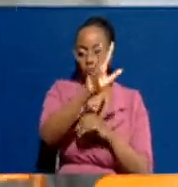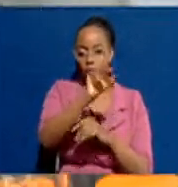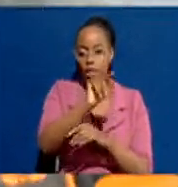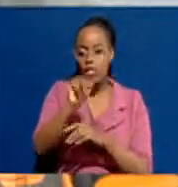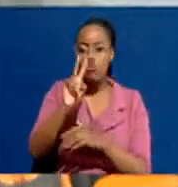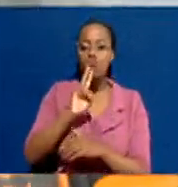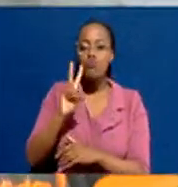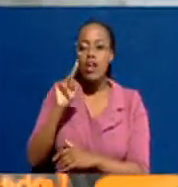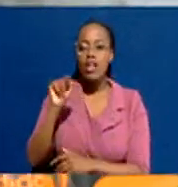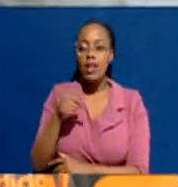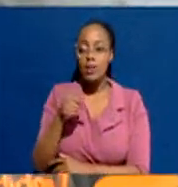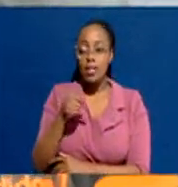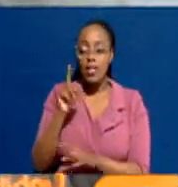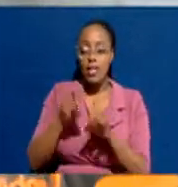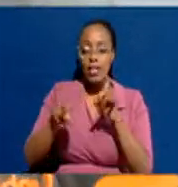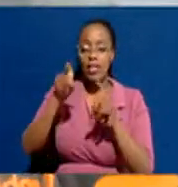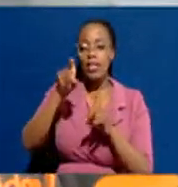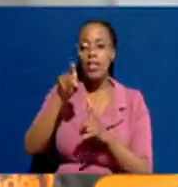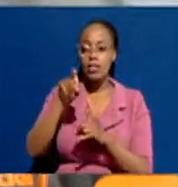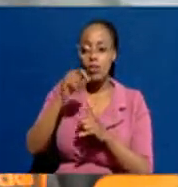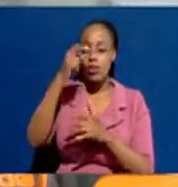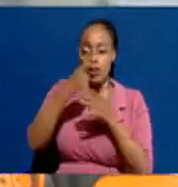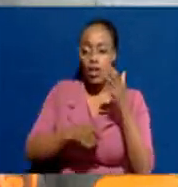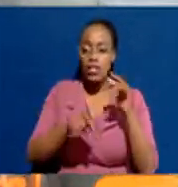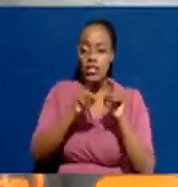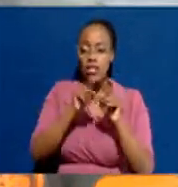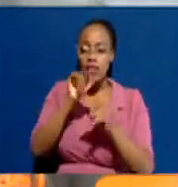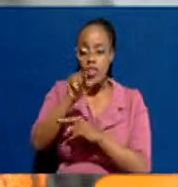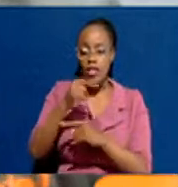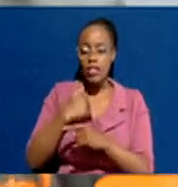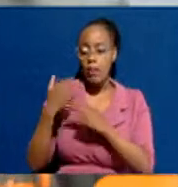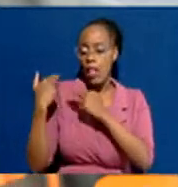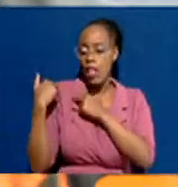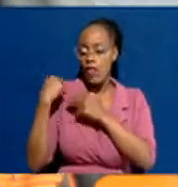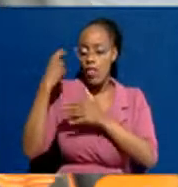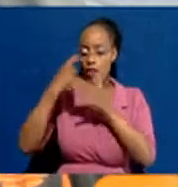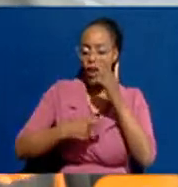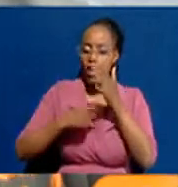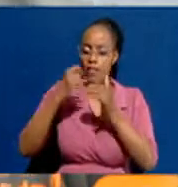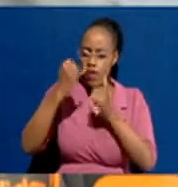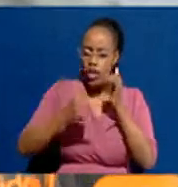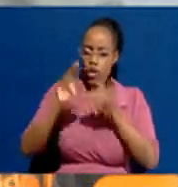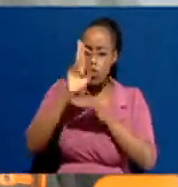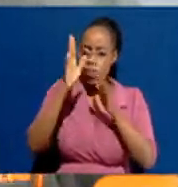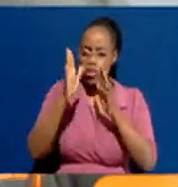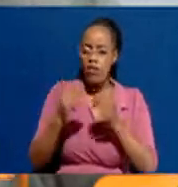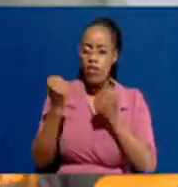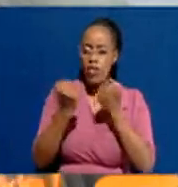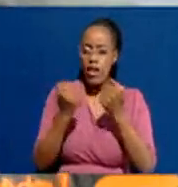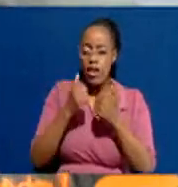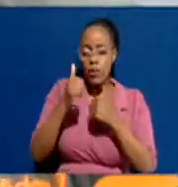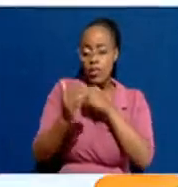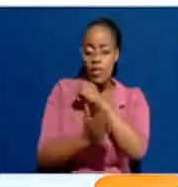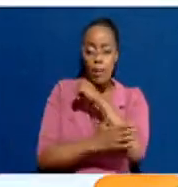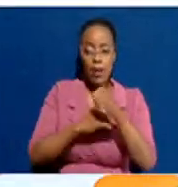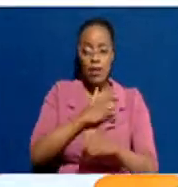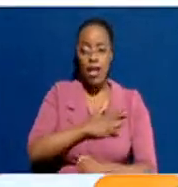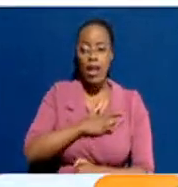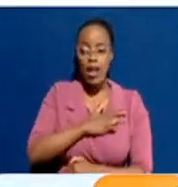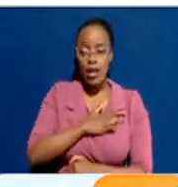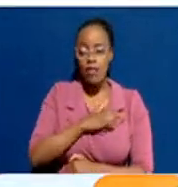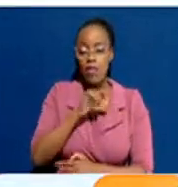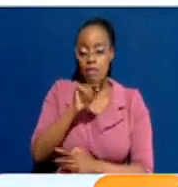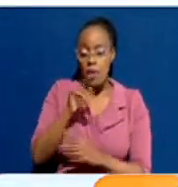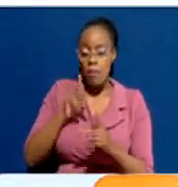130,000 to 200,000 increase on price. And this will be beared by the final use of this car, which is so unfortunate. The